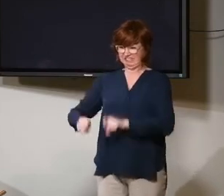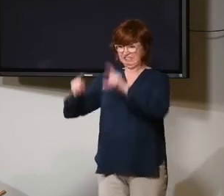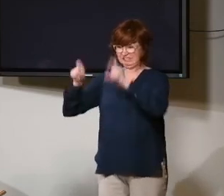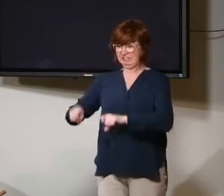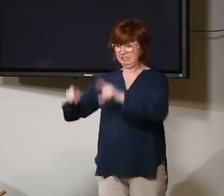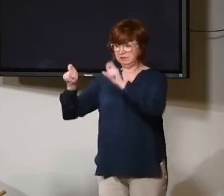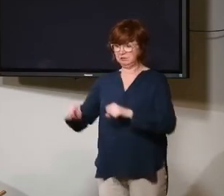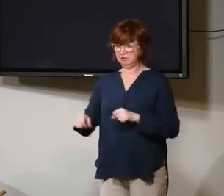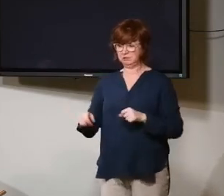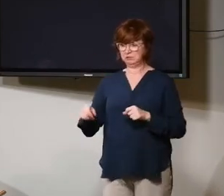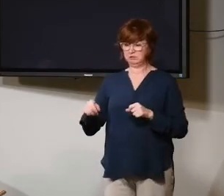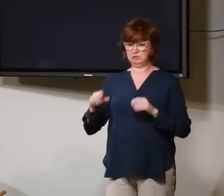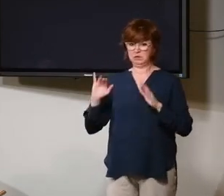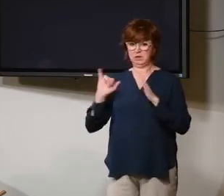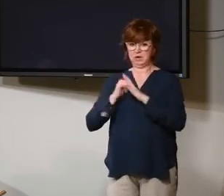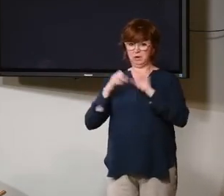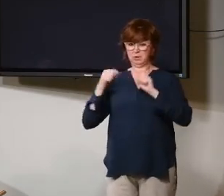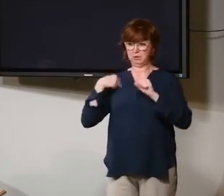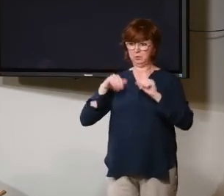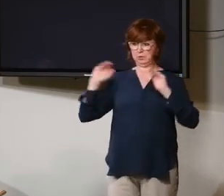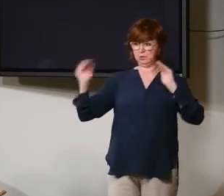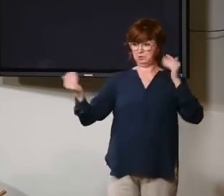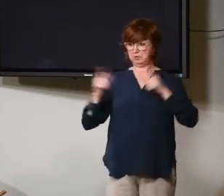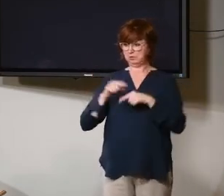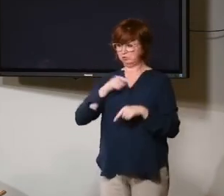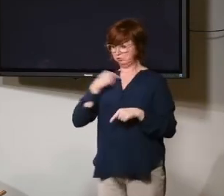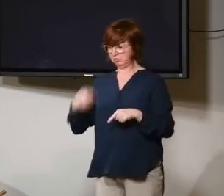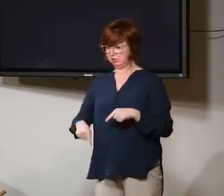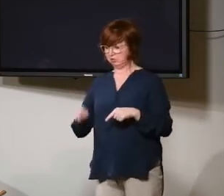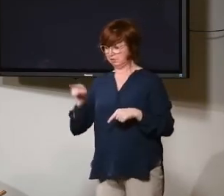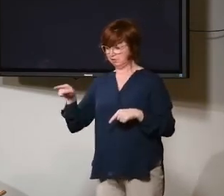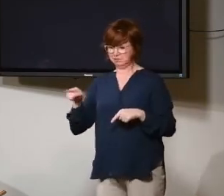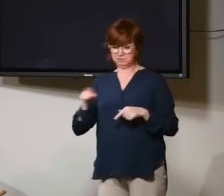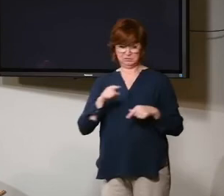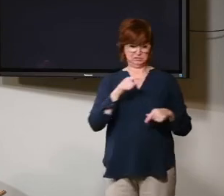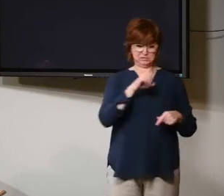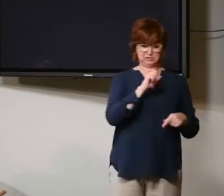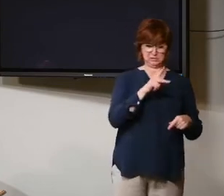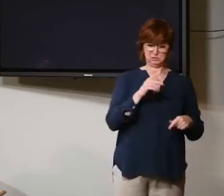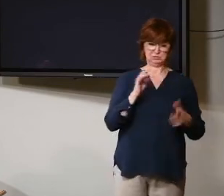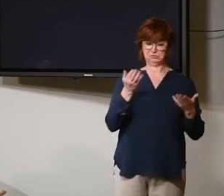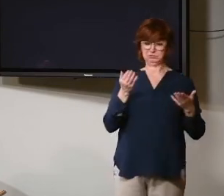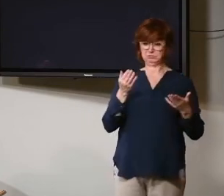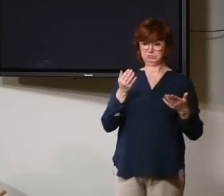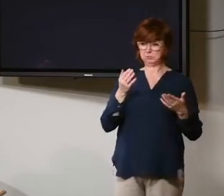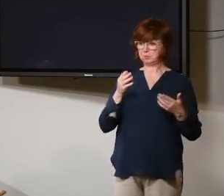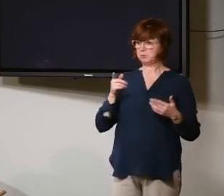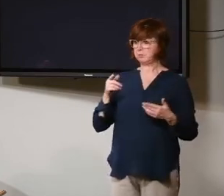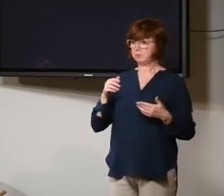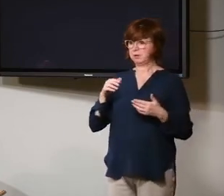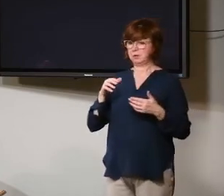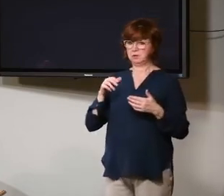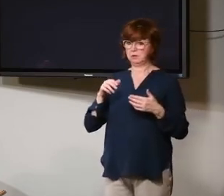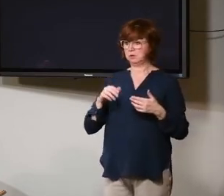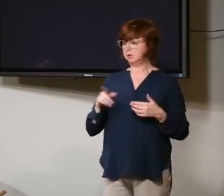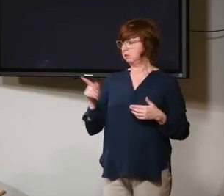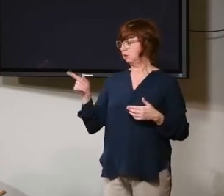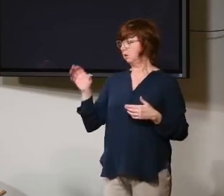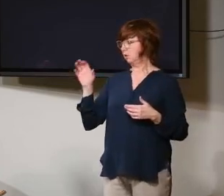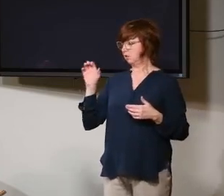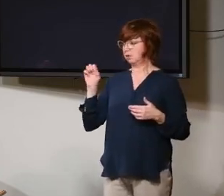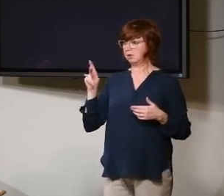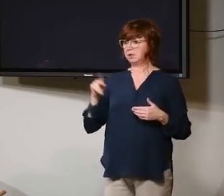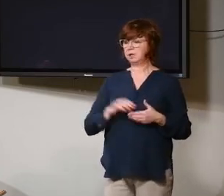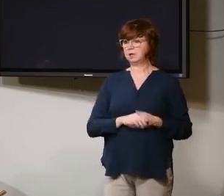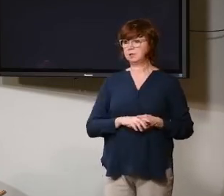this. So how is that a fair comparison in any way, shape, or form? Well, I would say that we've acted, when you look at China, for